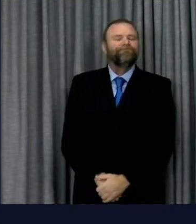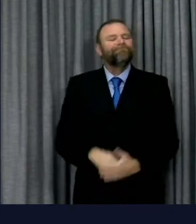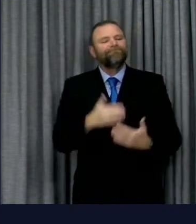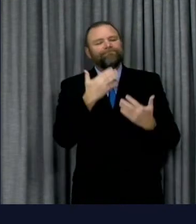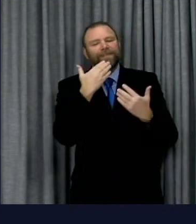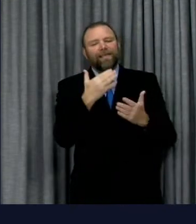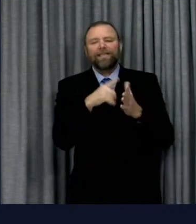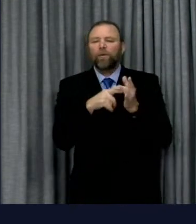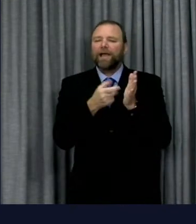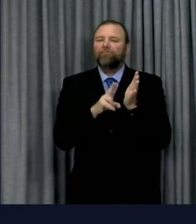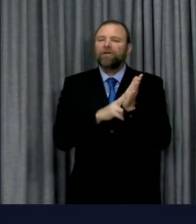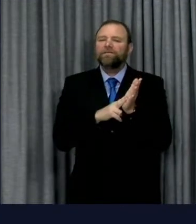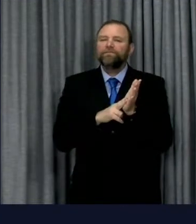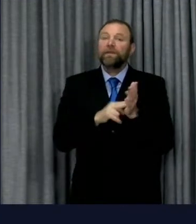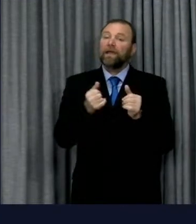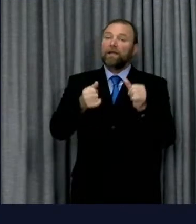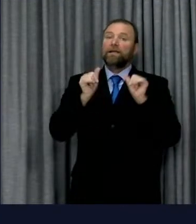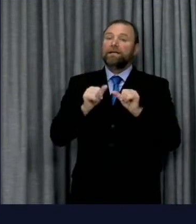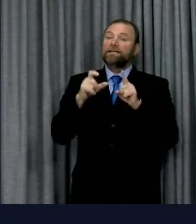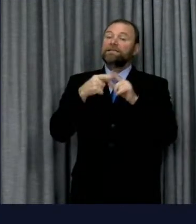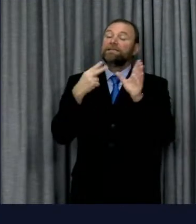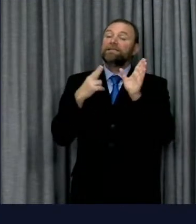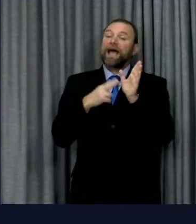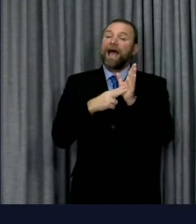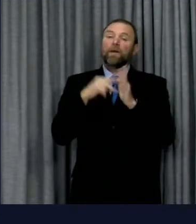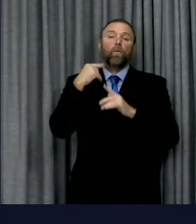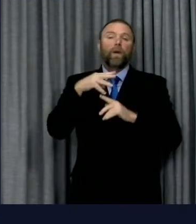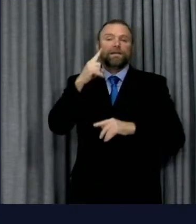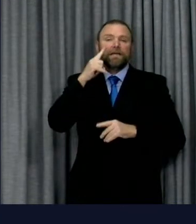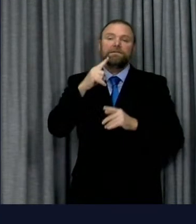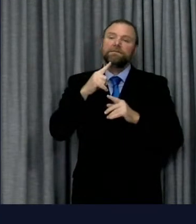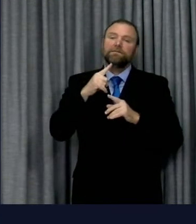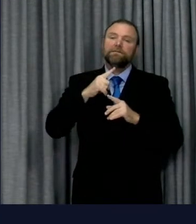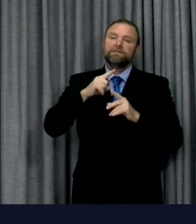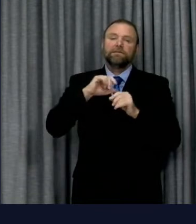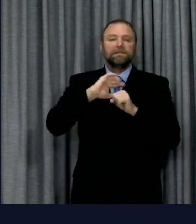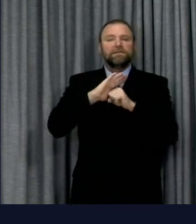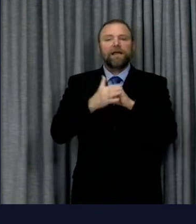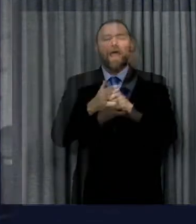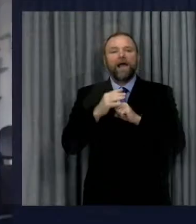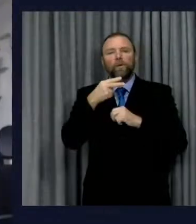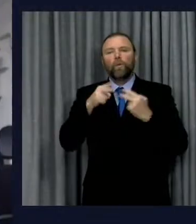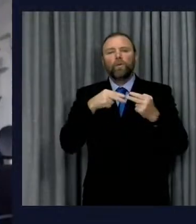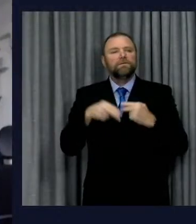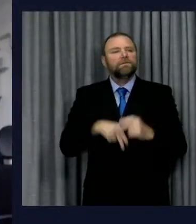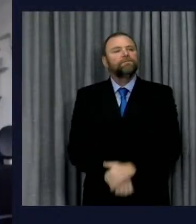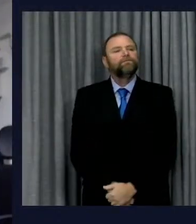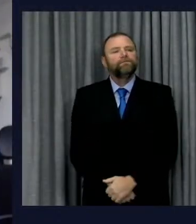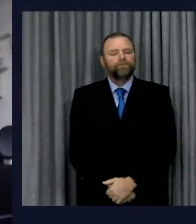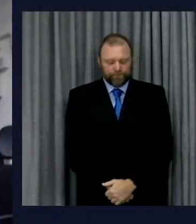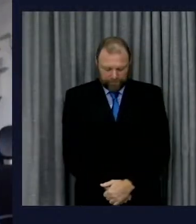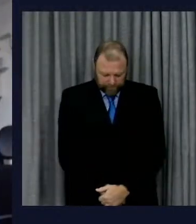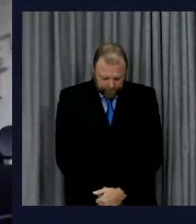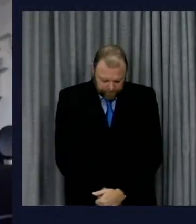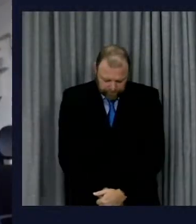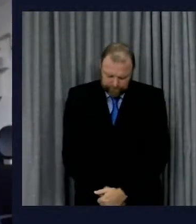Adrian, thank you very much. Over to Dan Whitehead at Sky News. Thank you, First Minister. Just following on from some of the